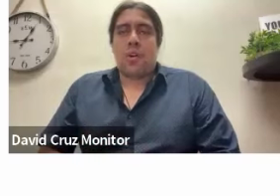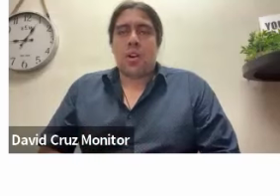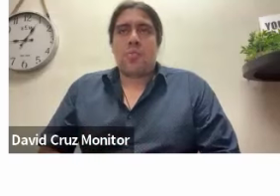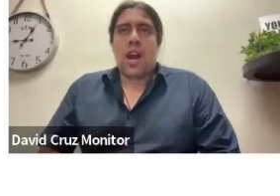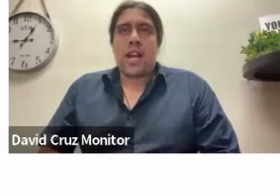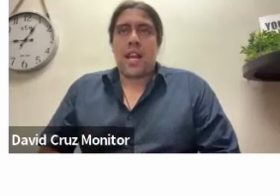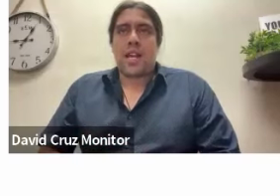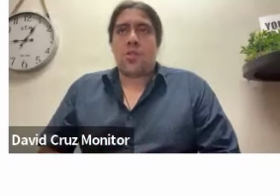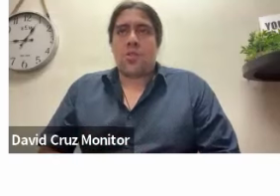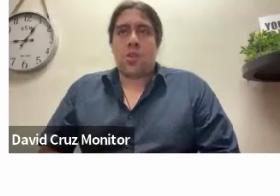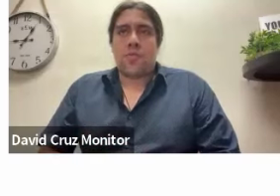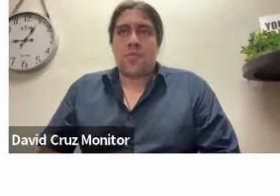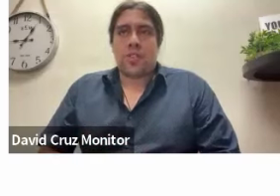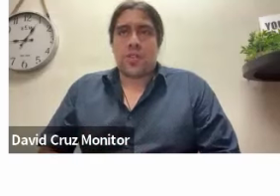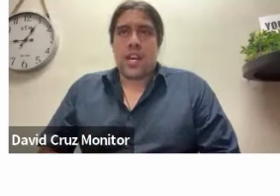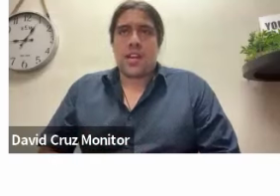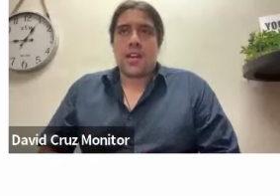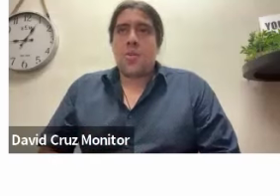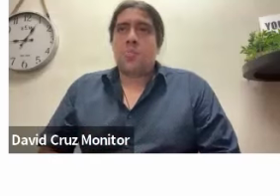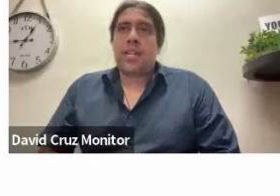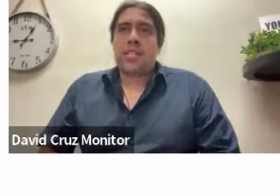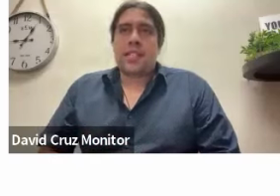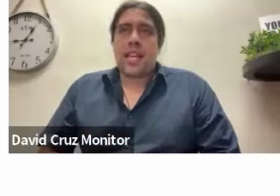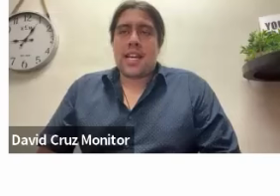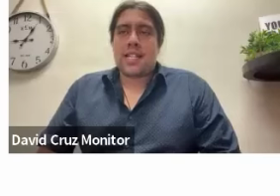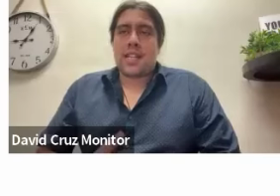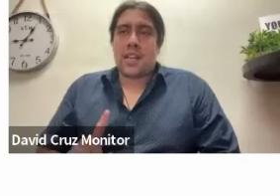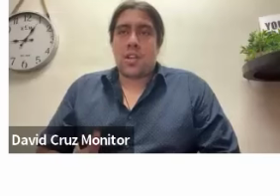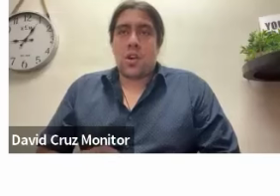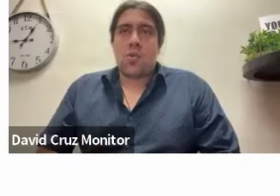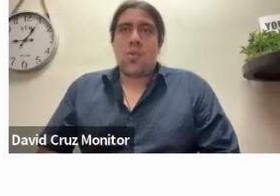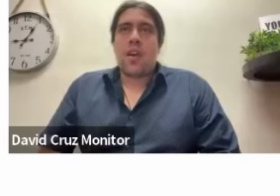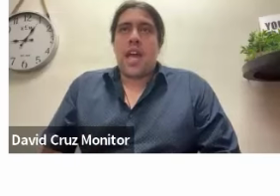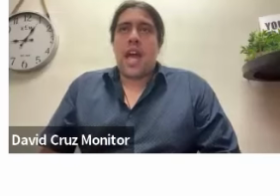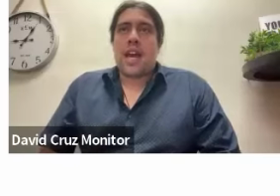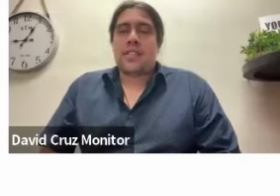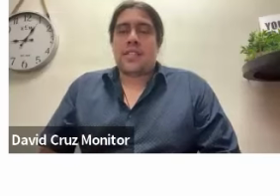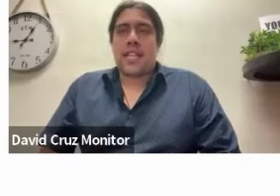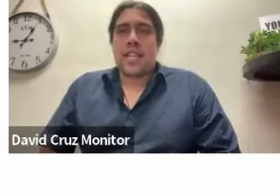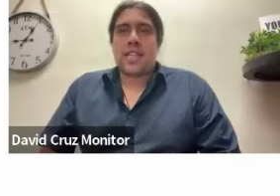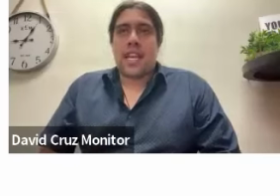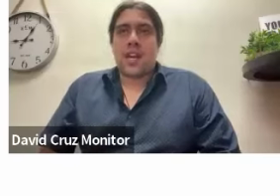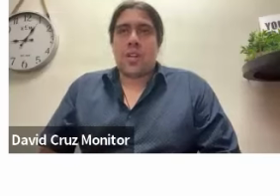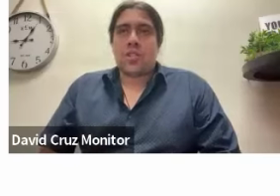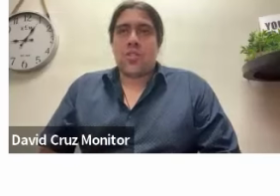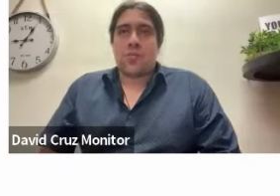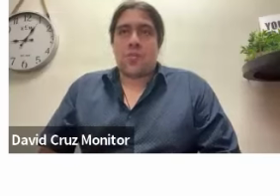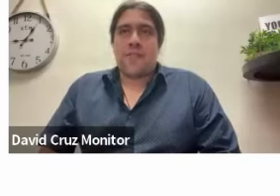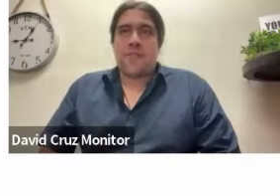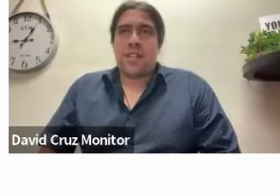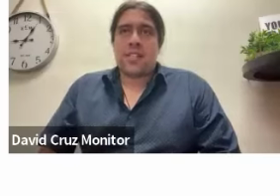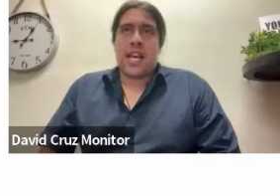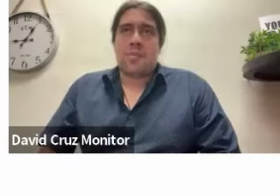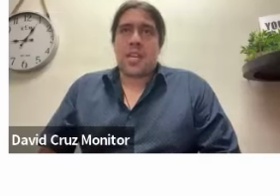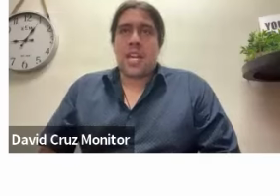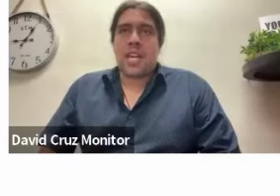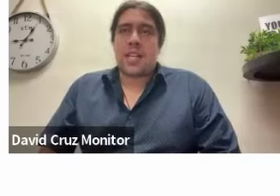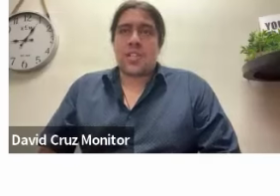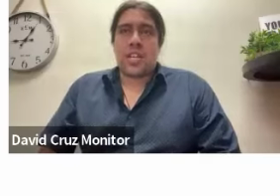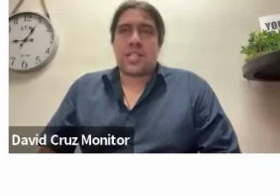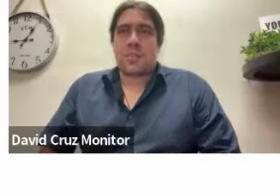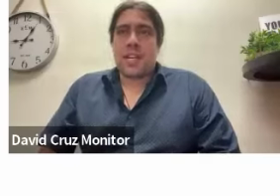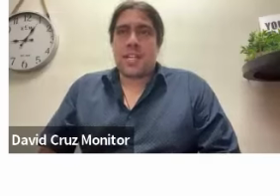at the bottom right-hand corner of your screen. Please select the globe and select the language of your preference, that